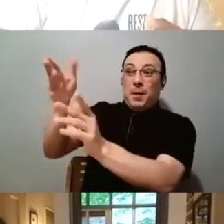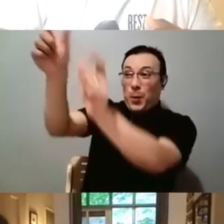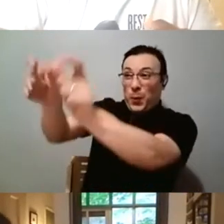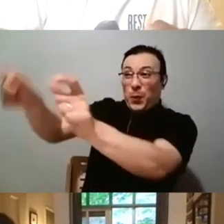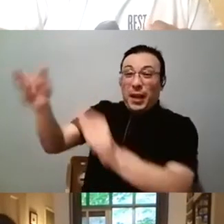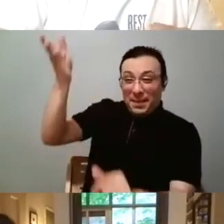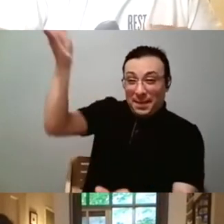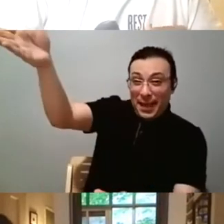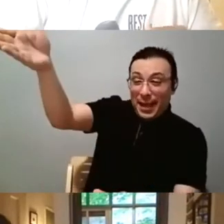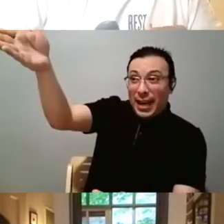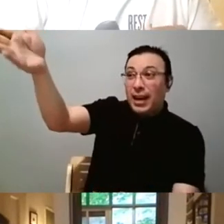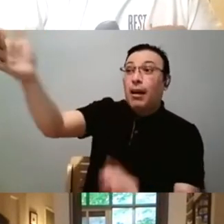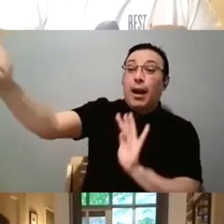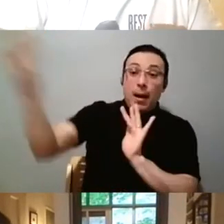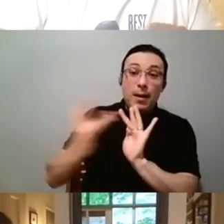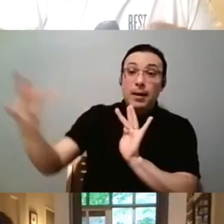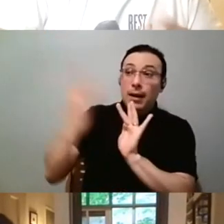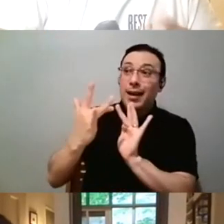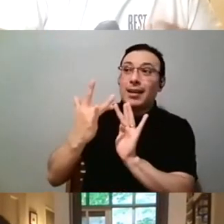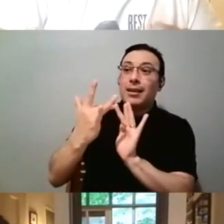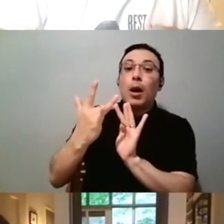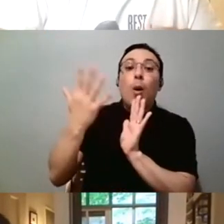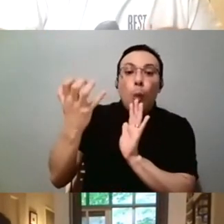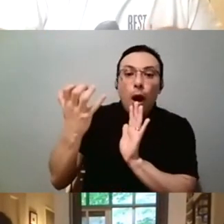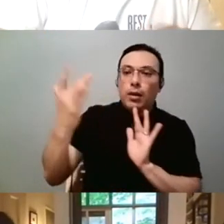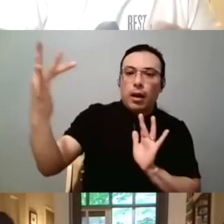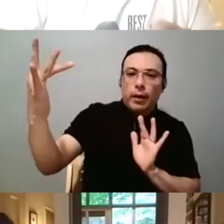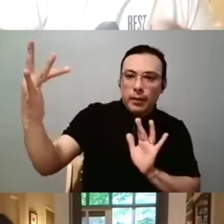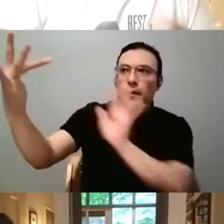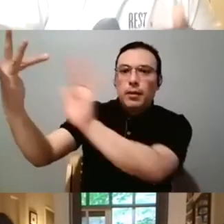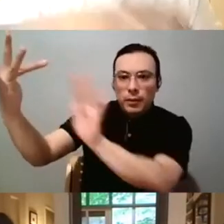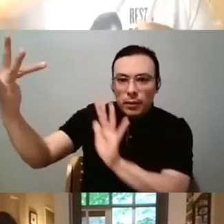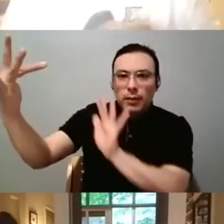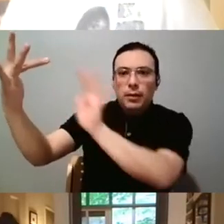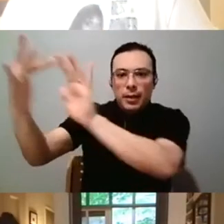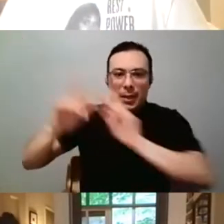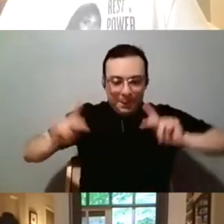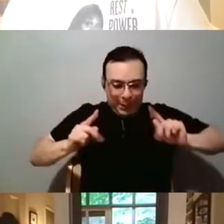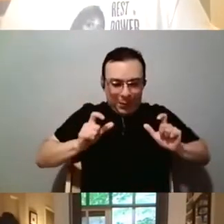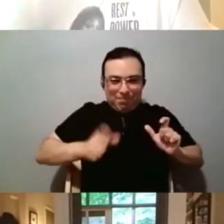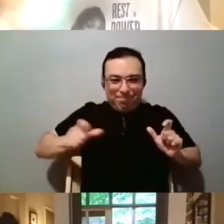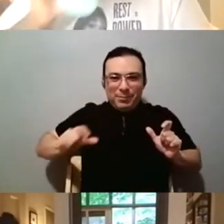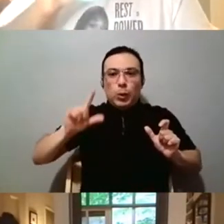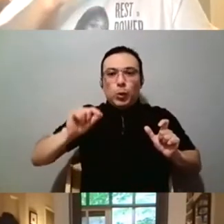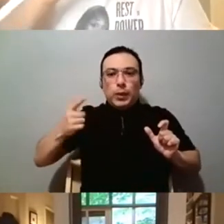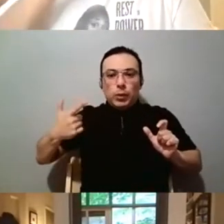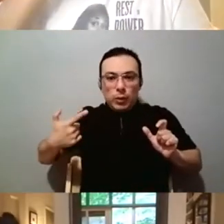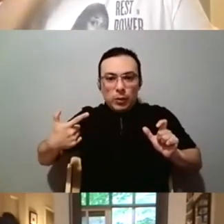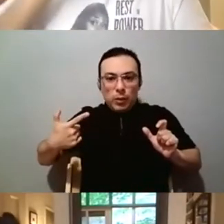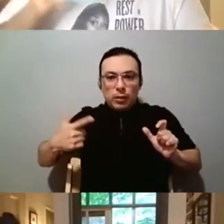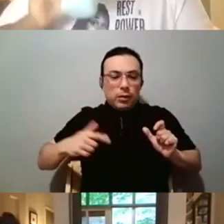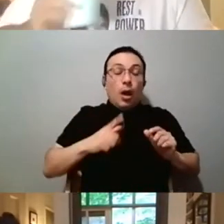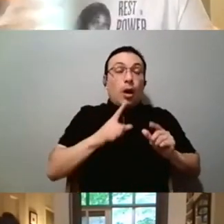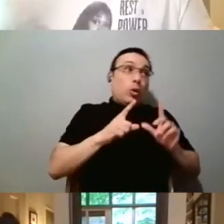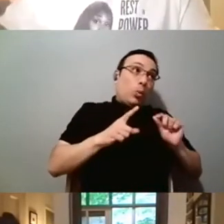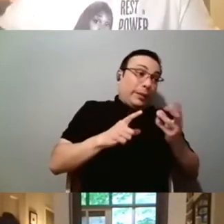communication for some kind of um and obviously the beings on planet earth from 2016 to 2021